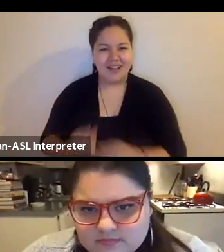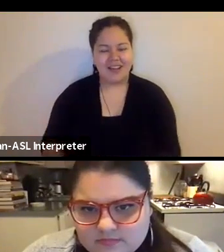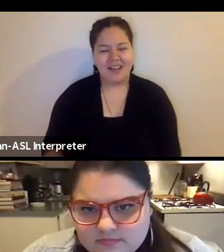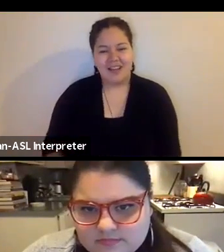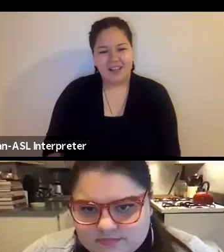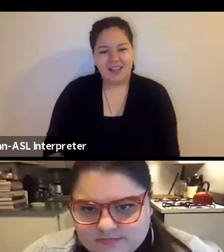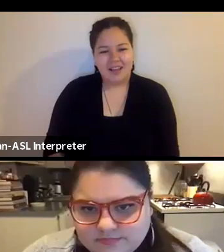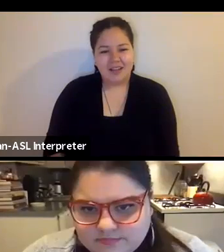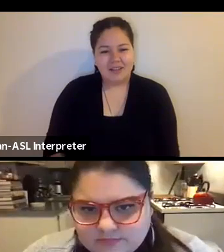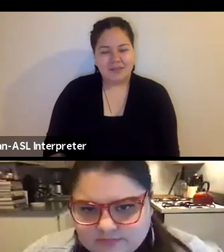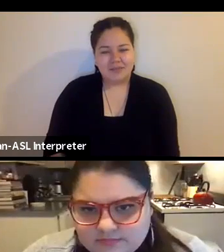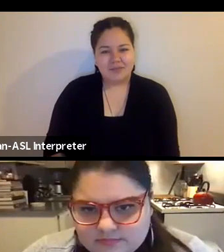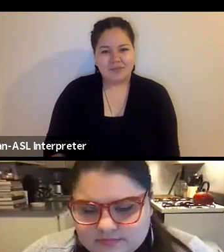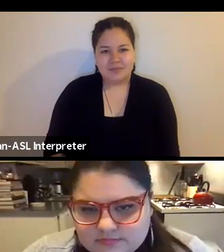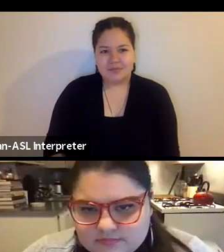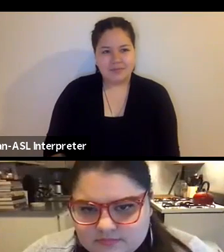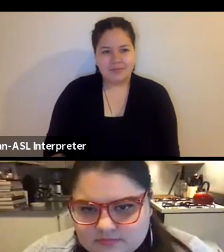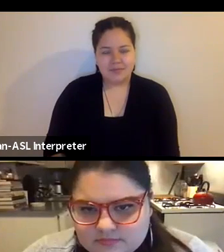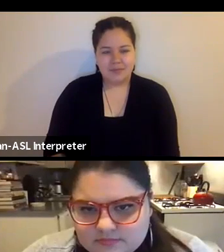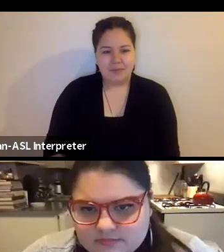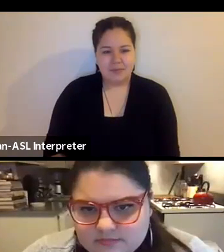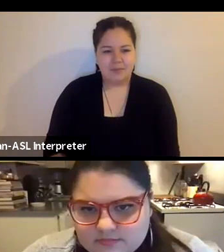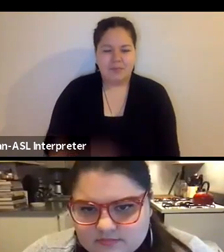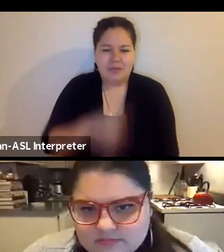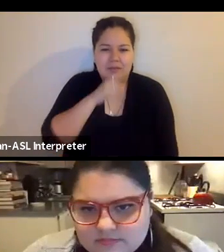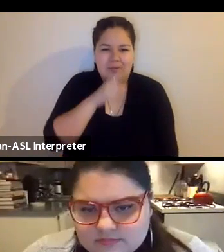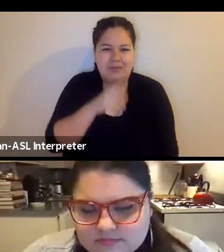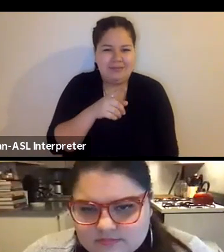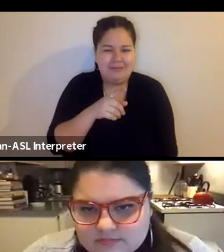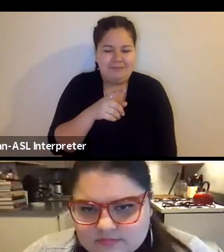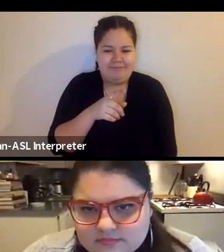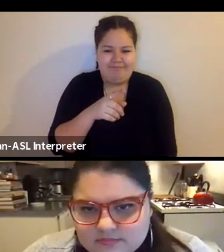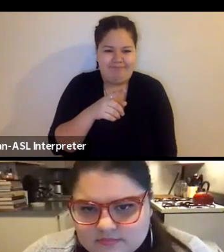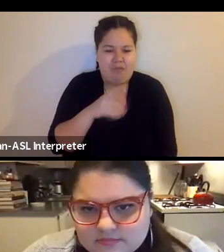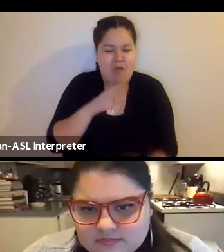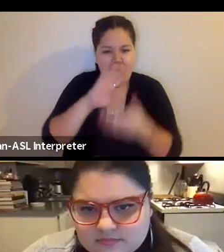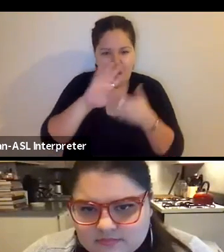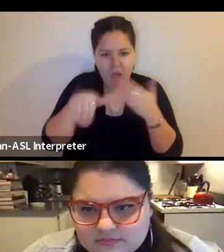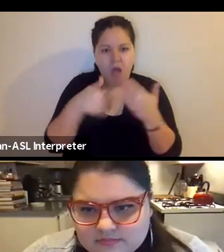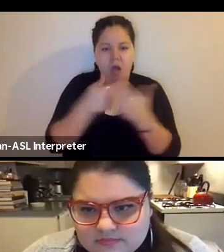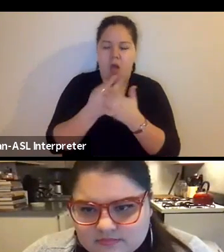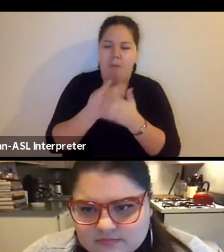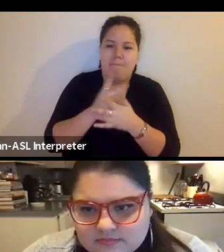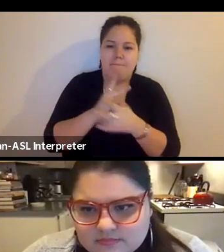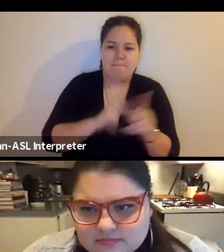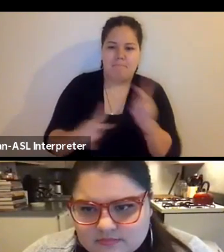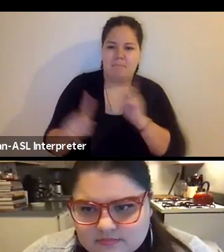this. We've all become tied to this in ways.